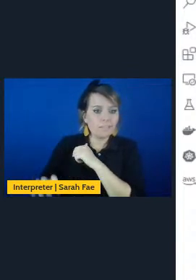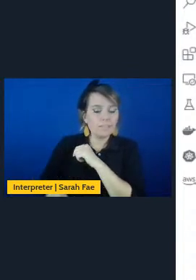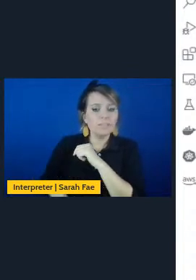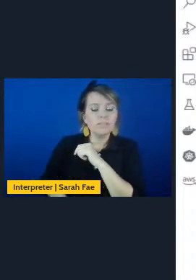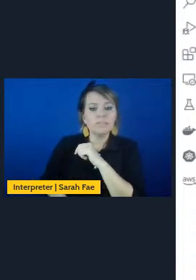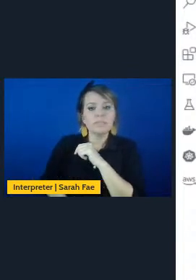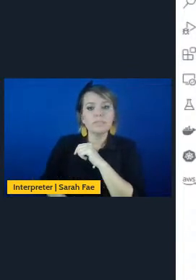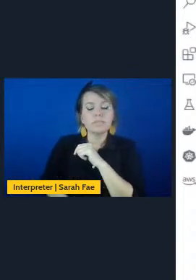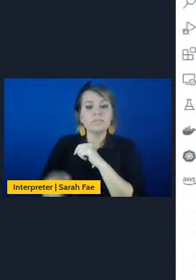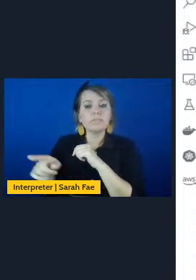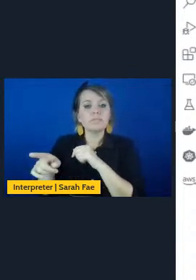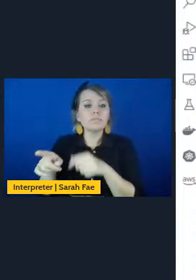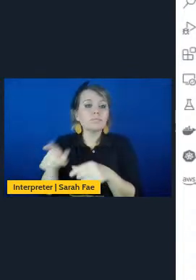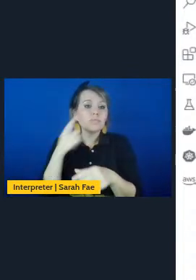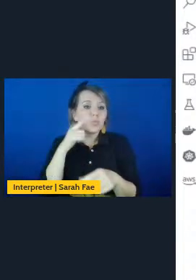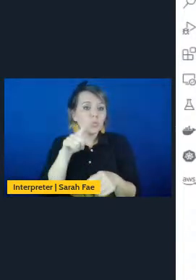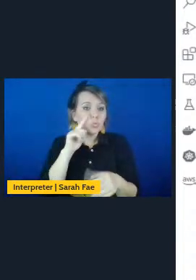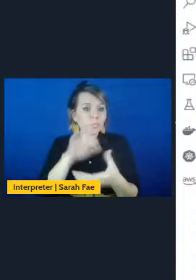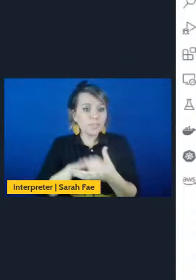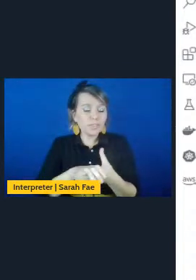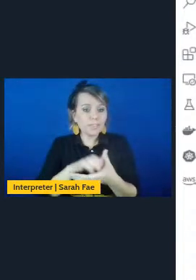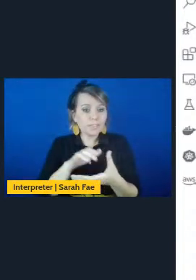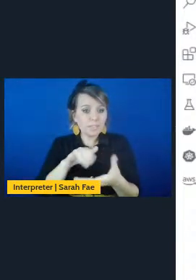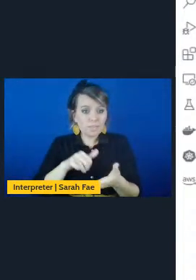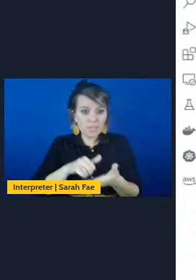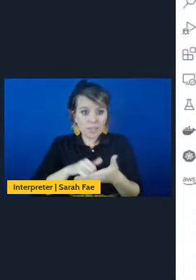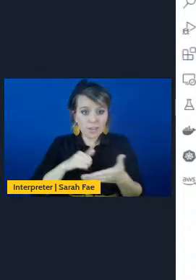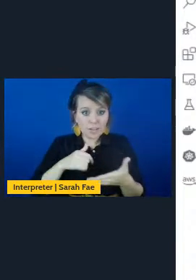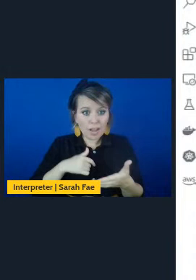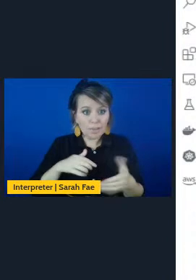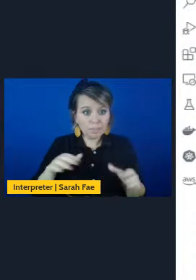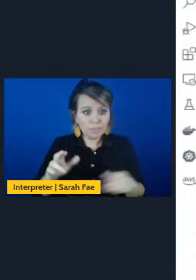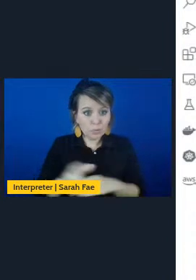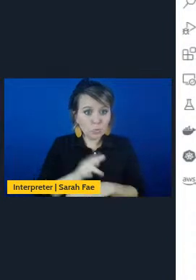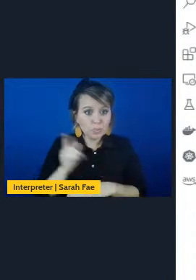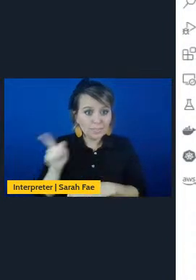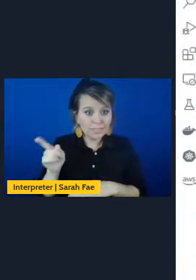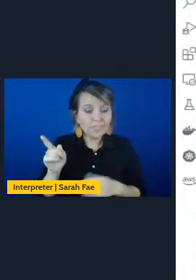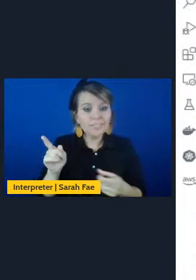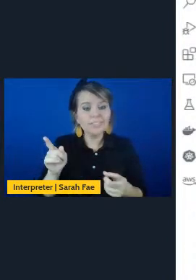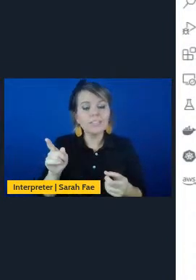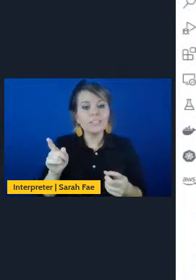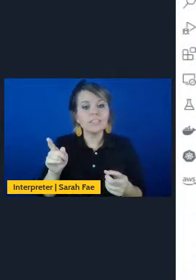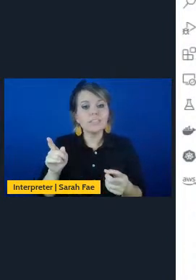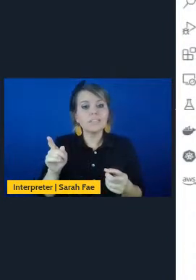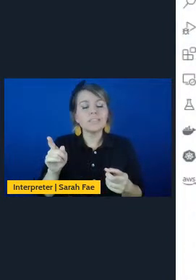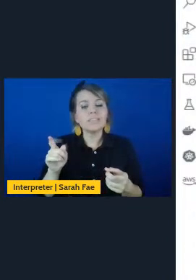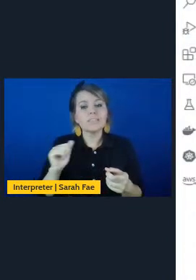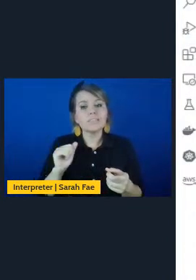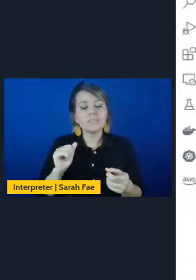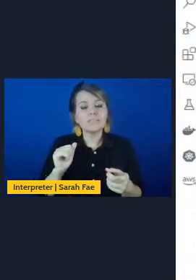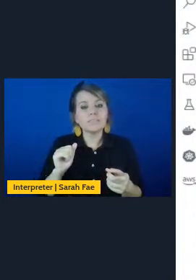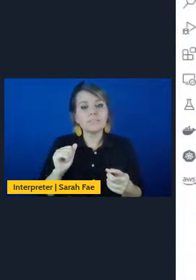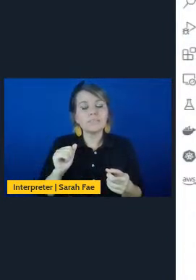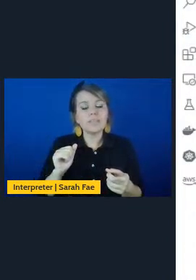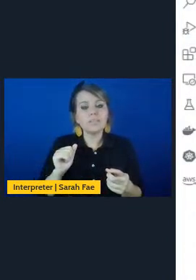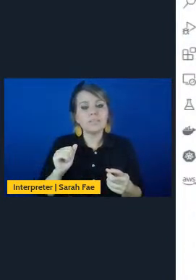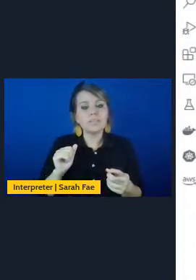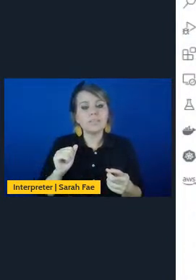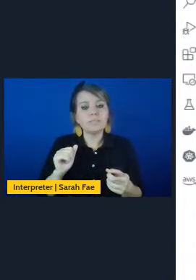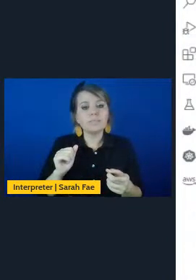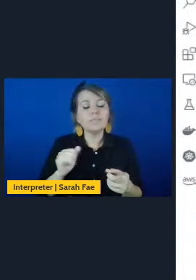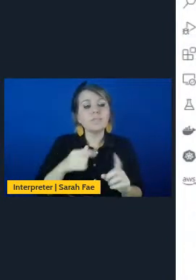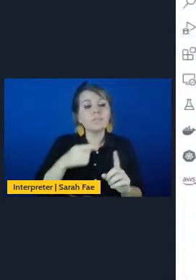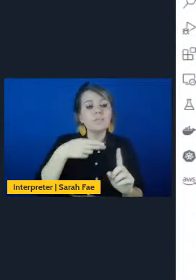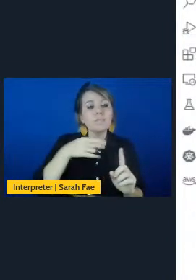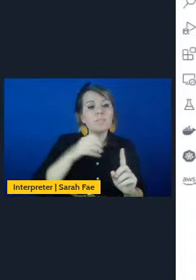make sure, just for you to believe that that I'm indeed using this, if I were to close this kubectl, the port forwarding, I